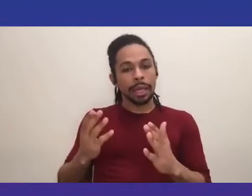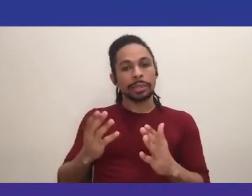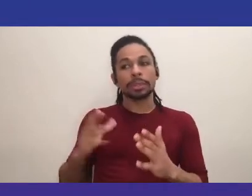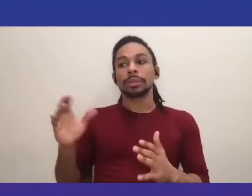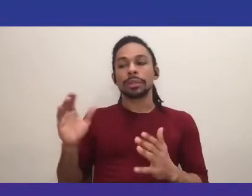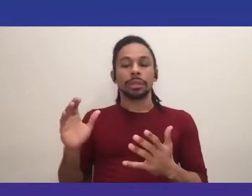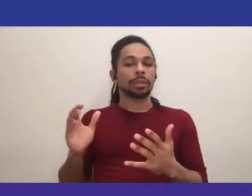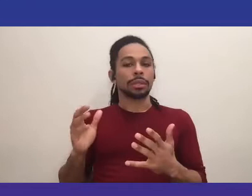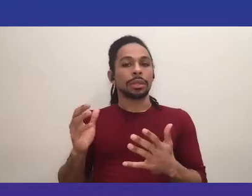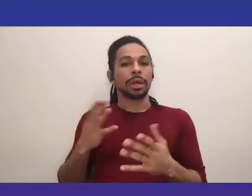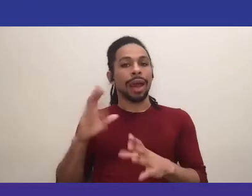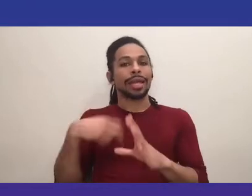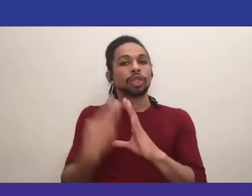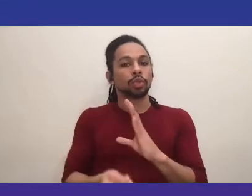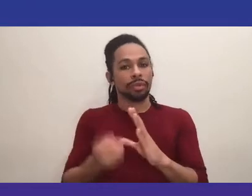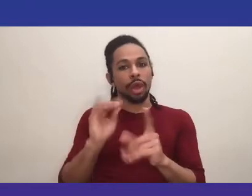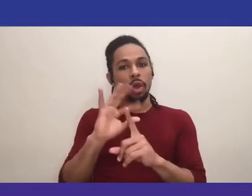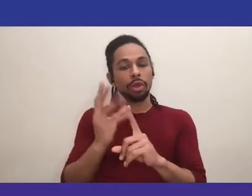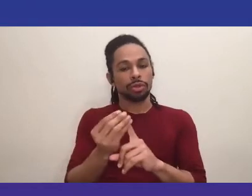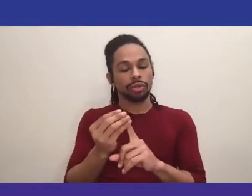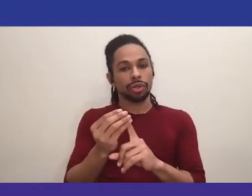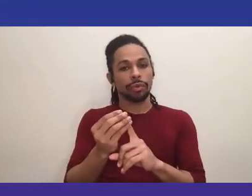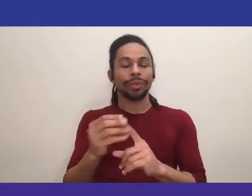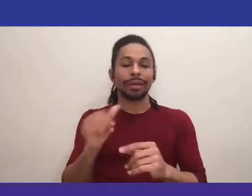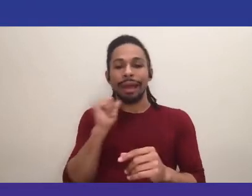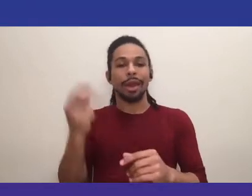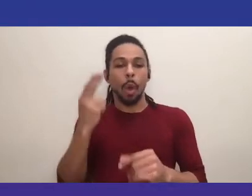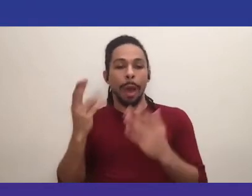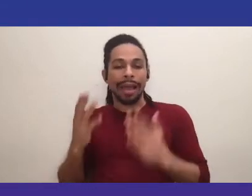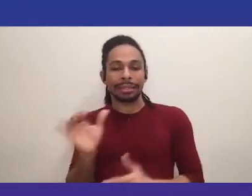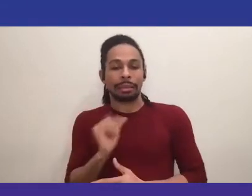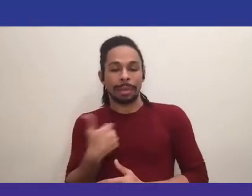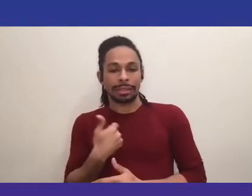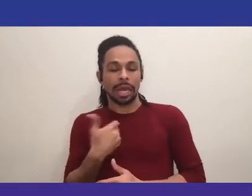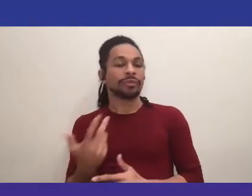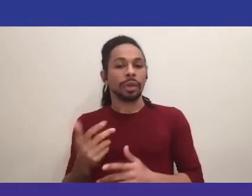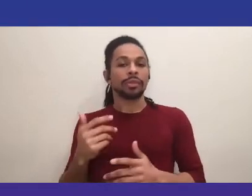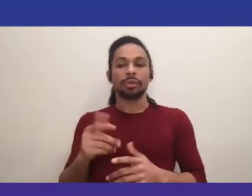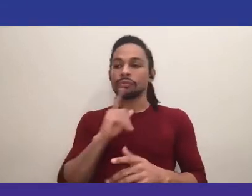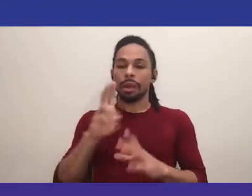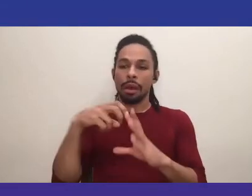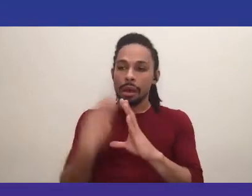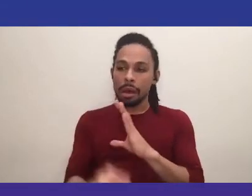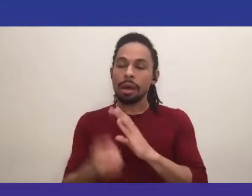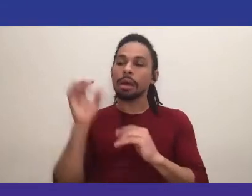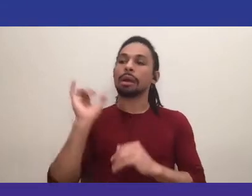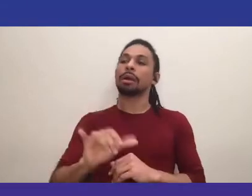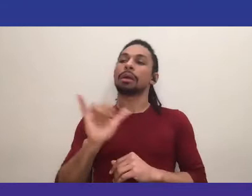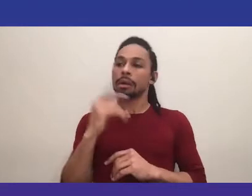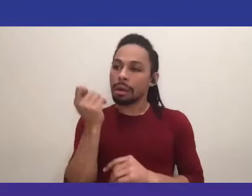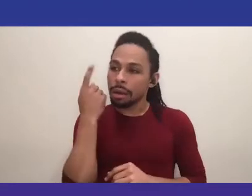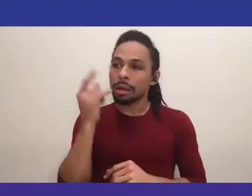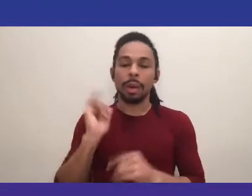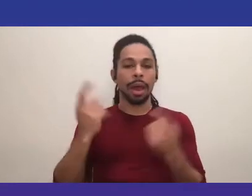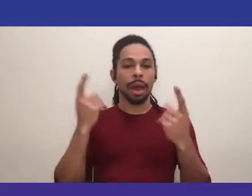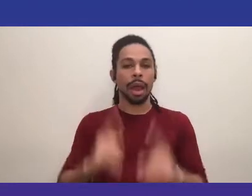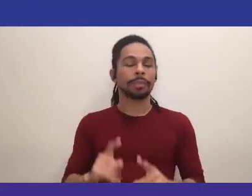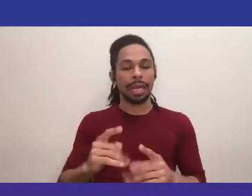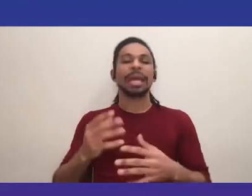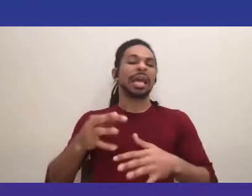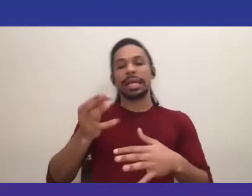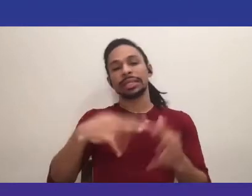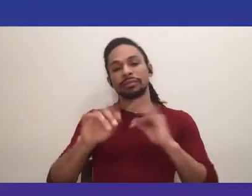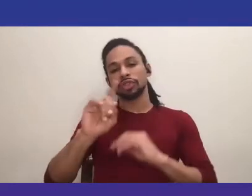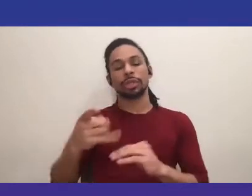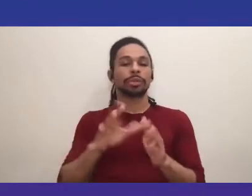into the culture and really fully understood like what happened besides what was introduced to us in the textbooks.